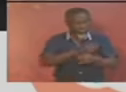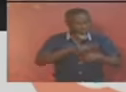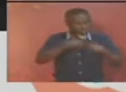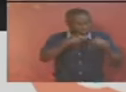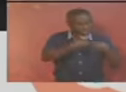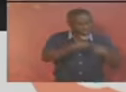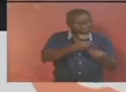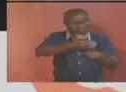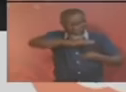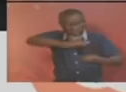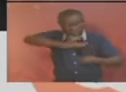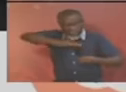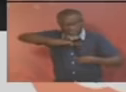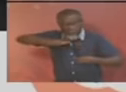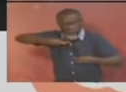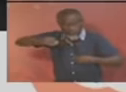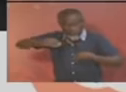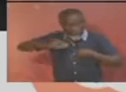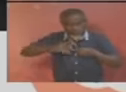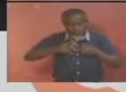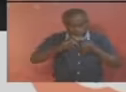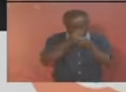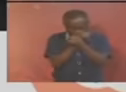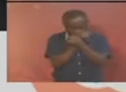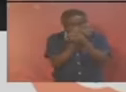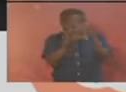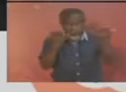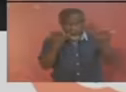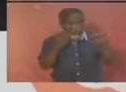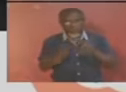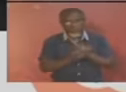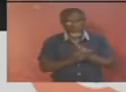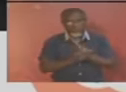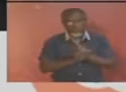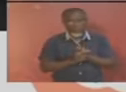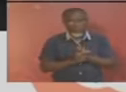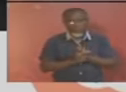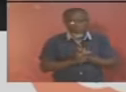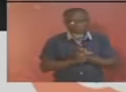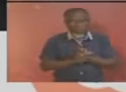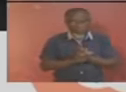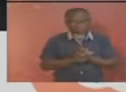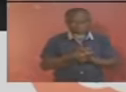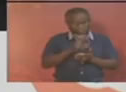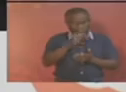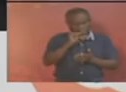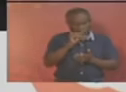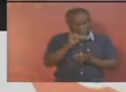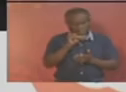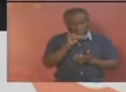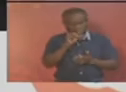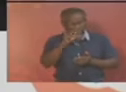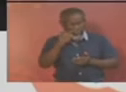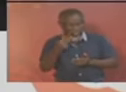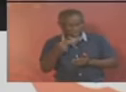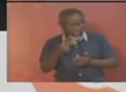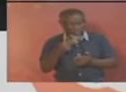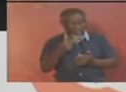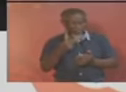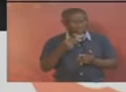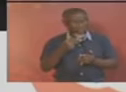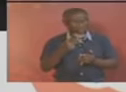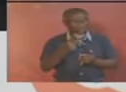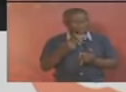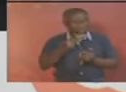epidemiological information, and twice per week on a Monday and a Tuesday, we produce a situation report that gives